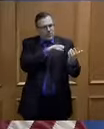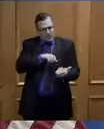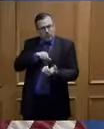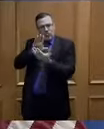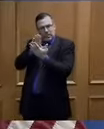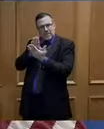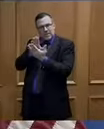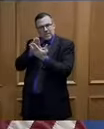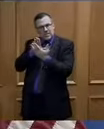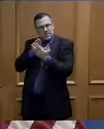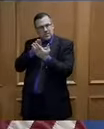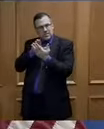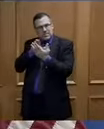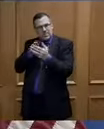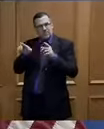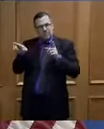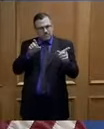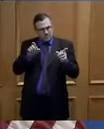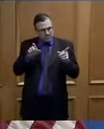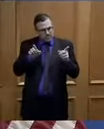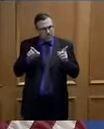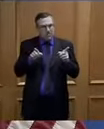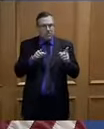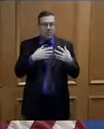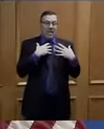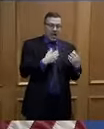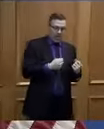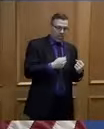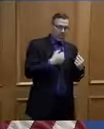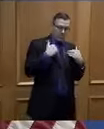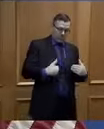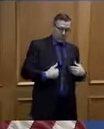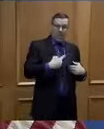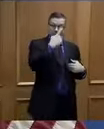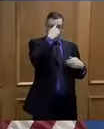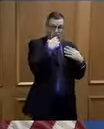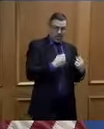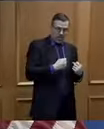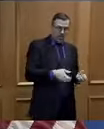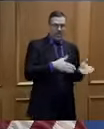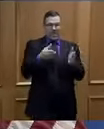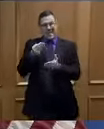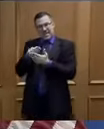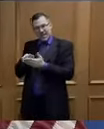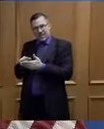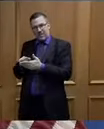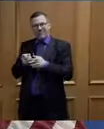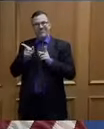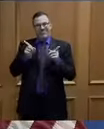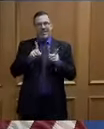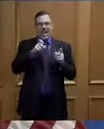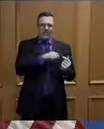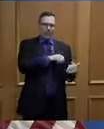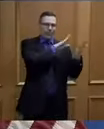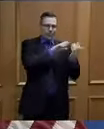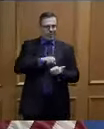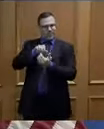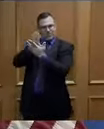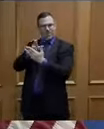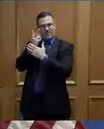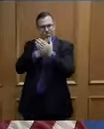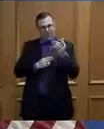them in ways that I believe mitigate both. That's my goal. My goal is that Tennessee takes the right steps at the right time, as I've